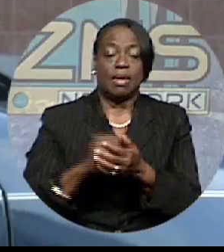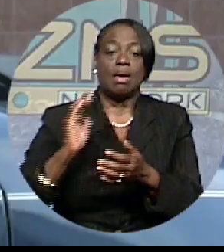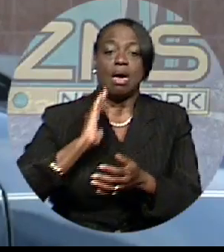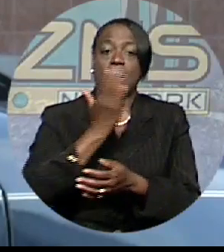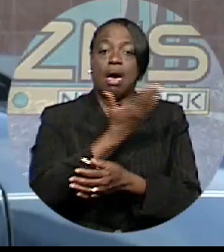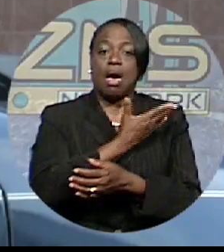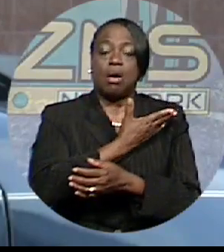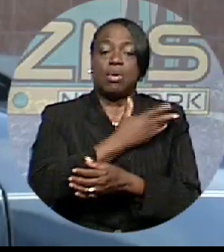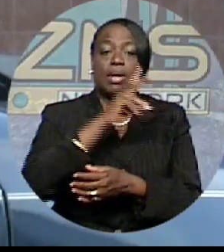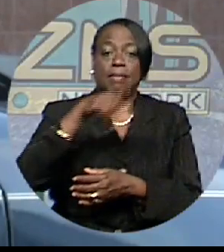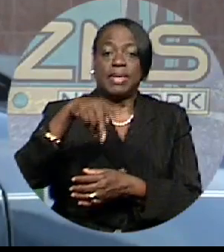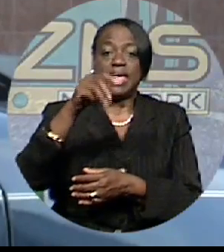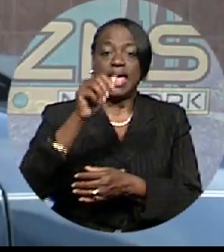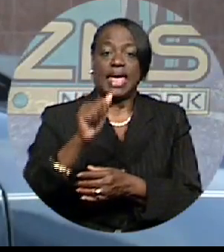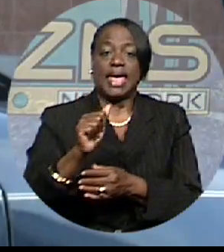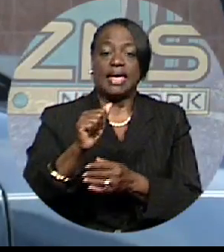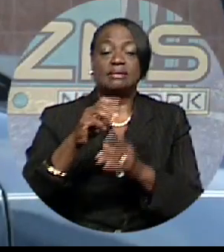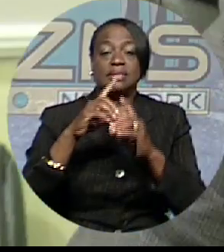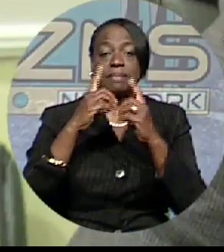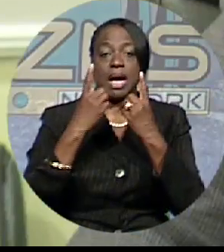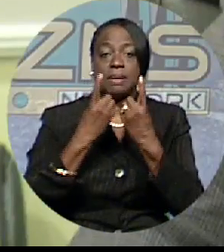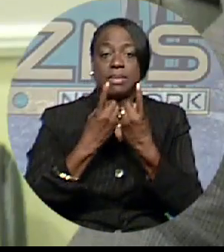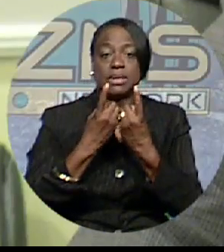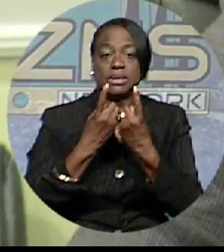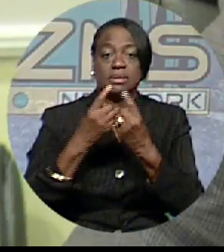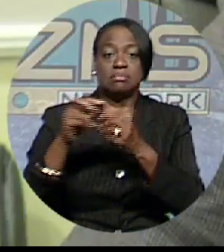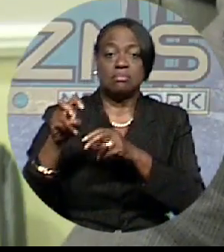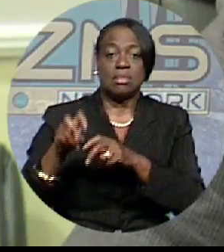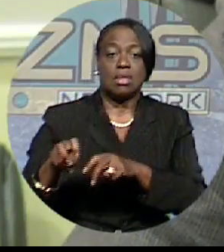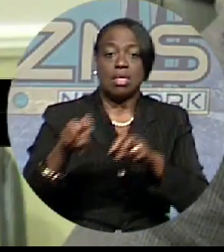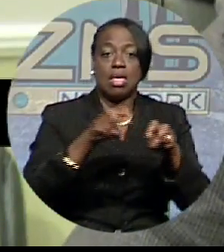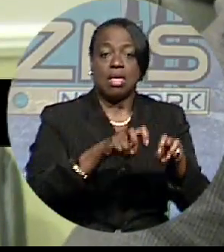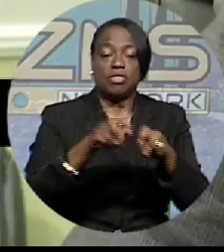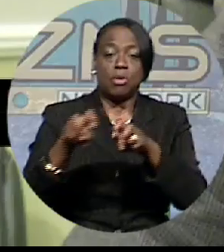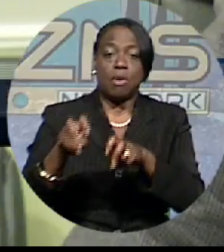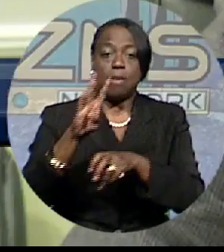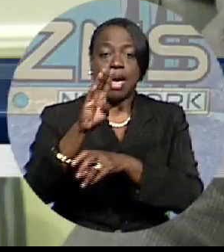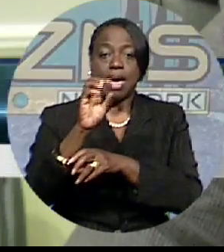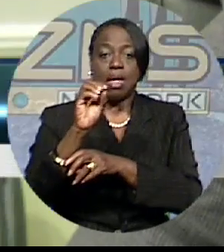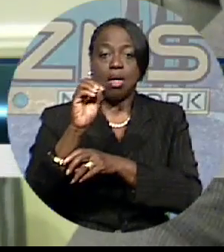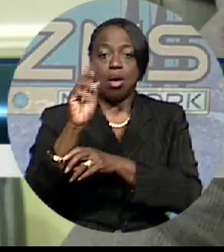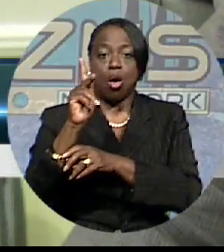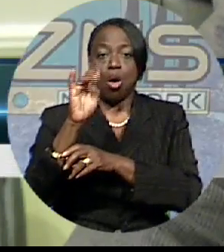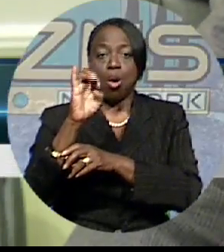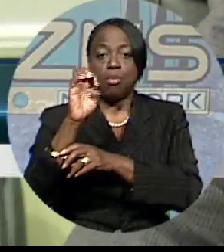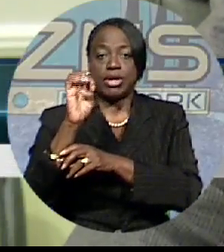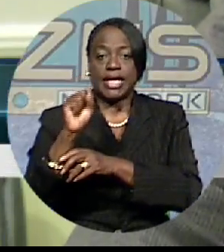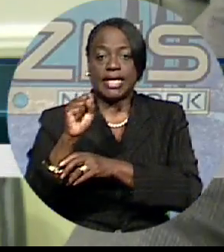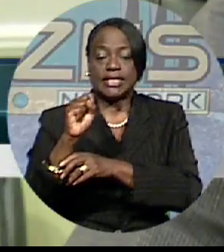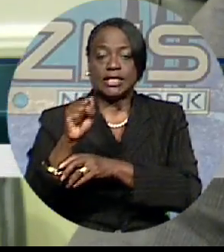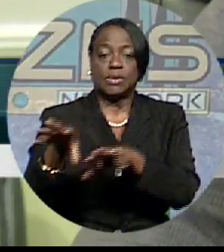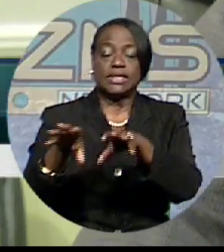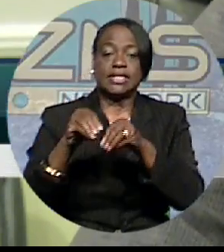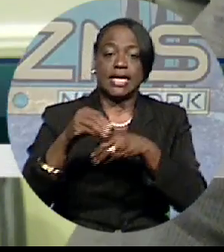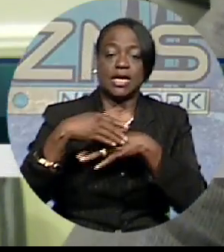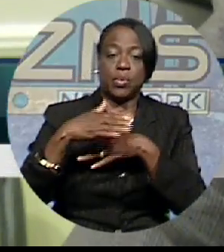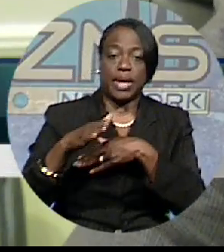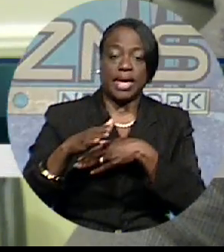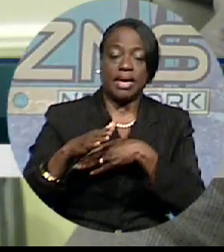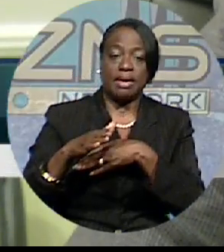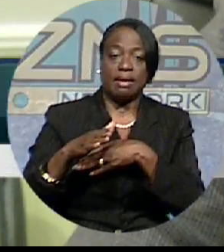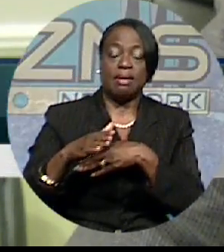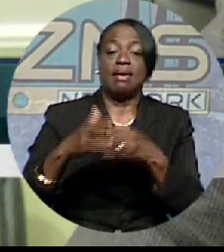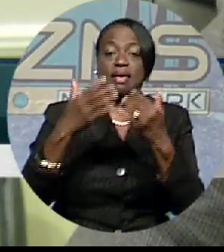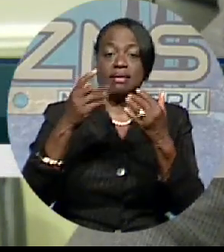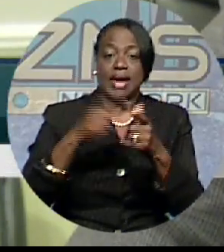department, that's not allowed anymore, the mobile bookies, that was taken away. So we had to make the rearrangement and shutting that